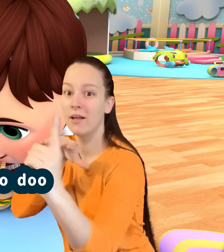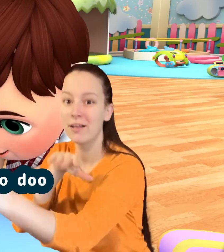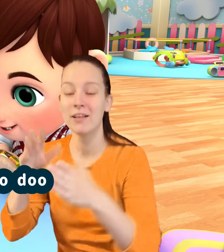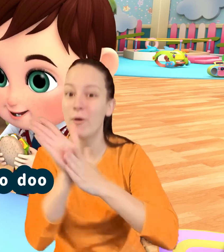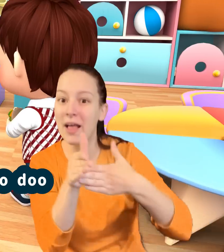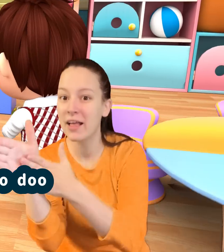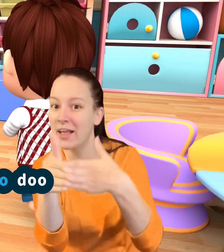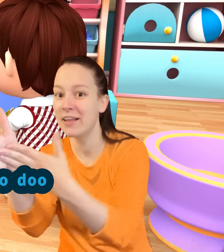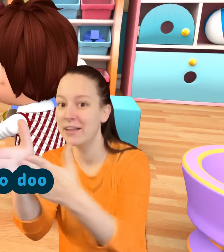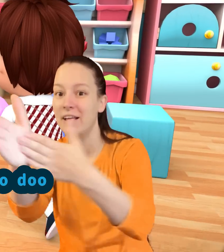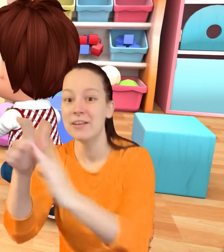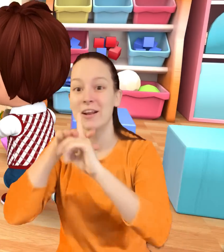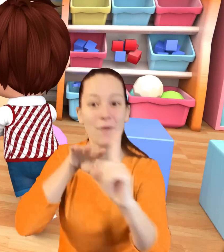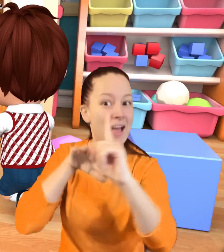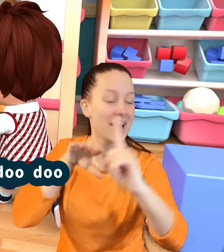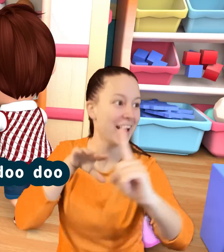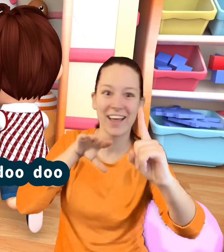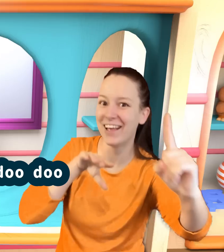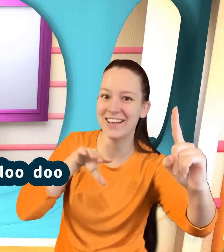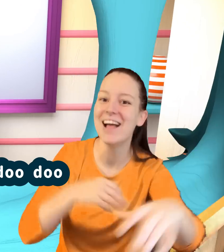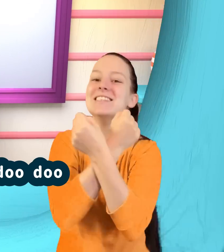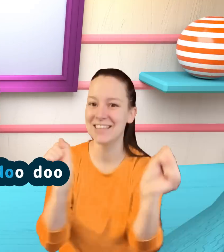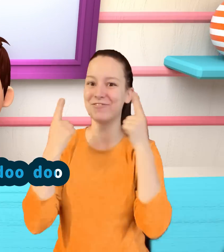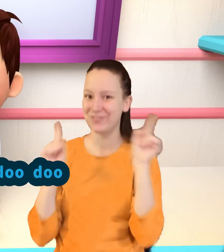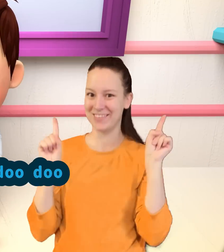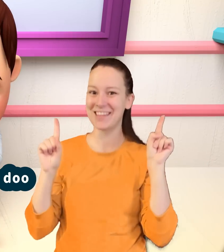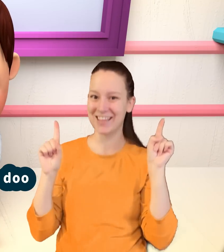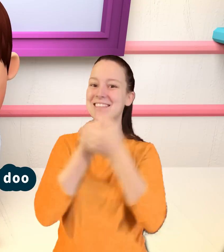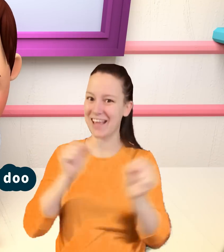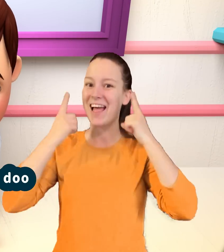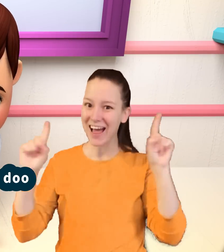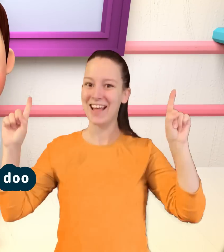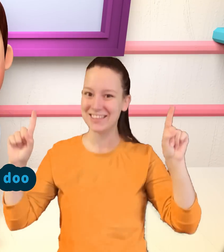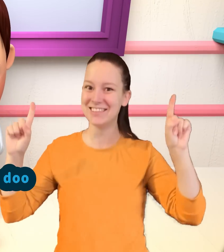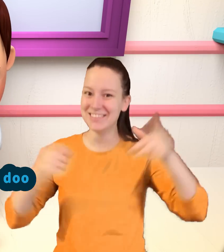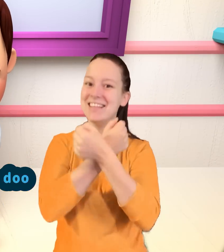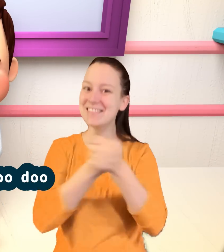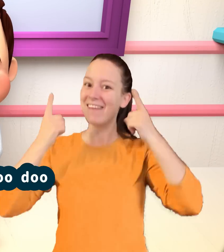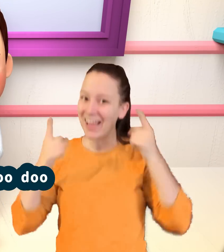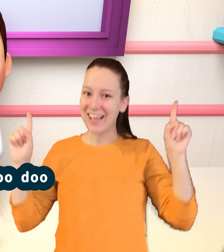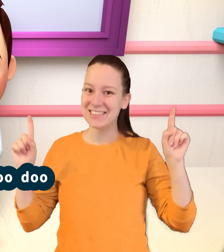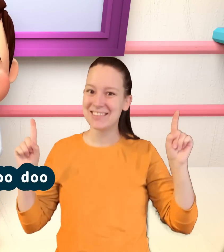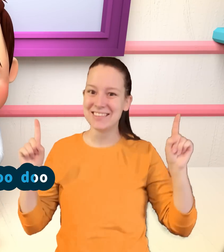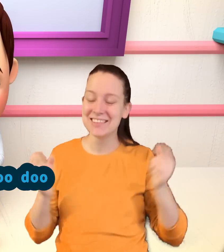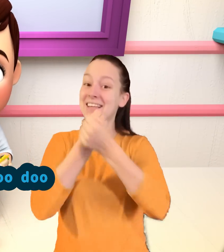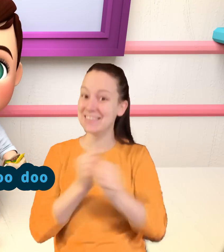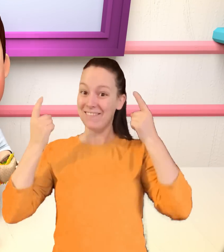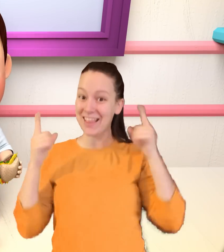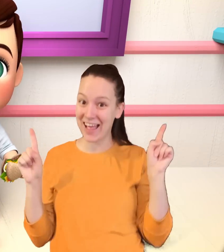away run away run away save that L out